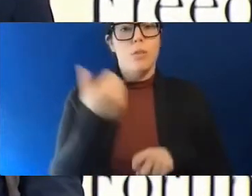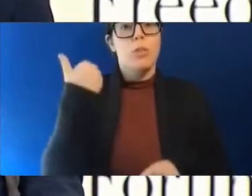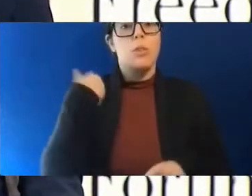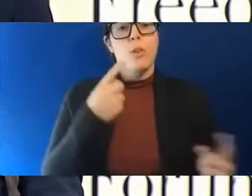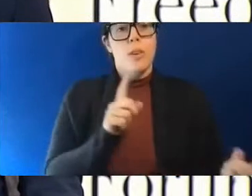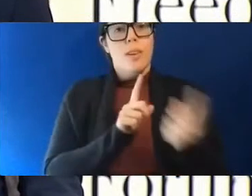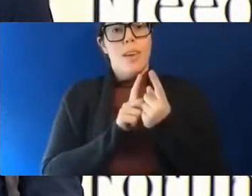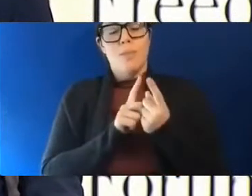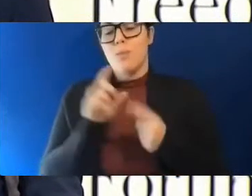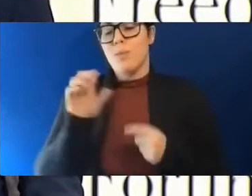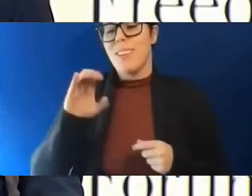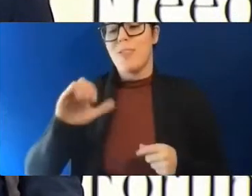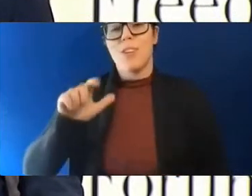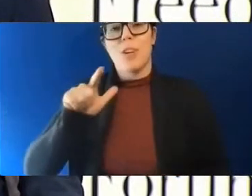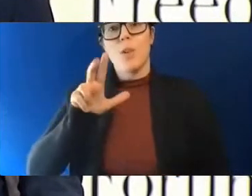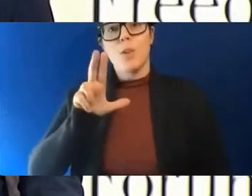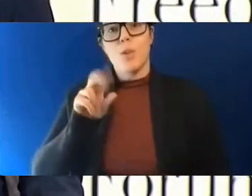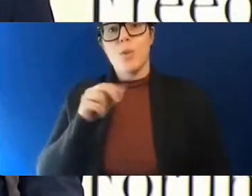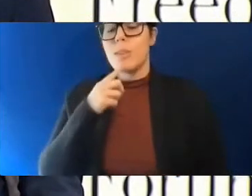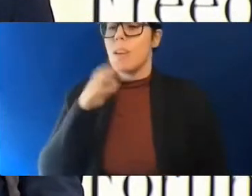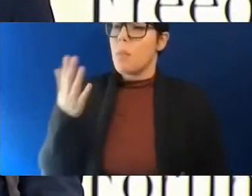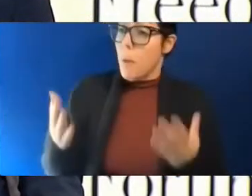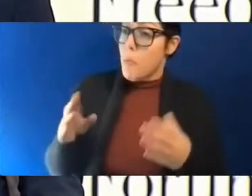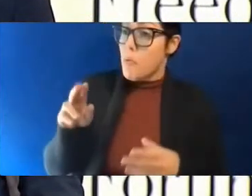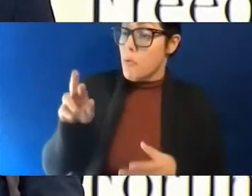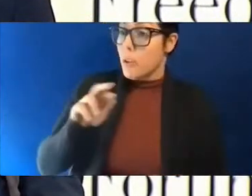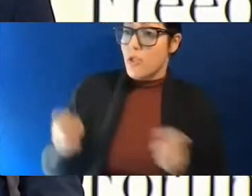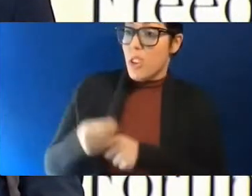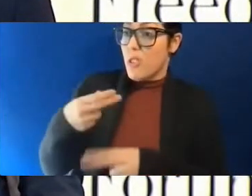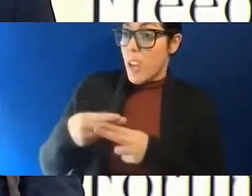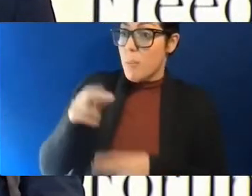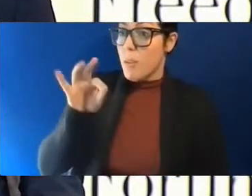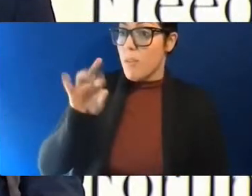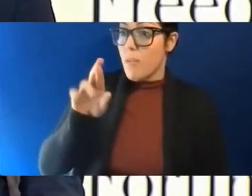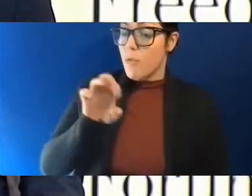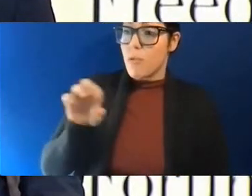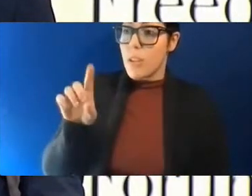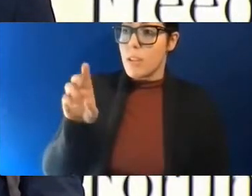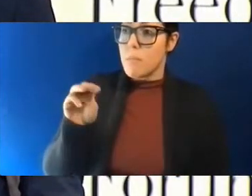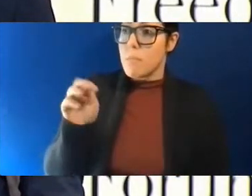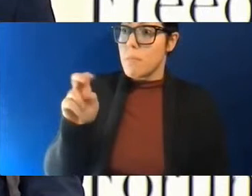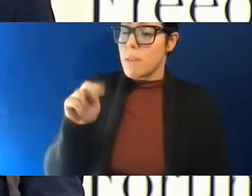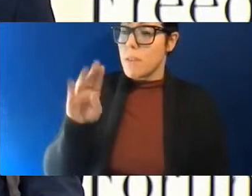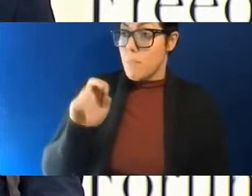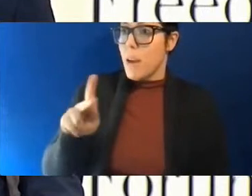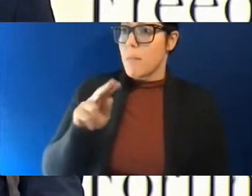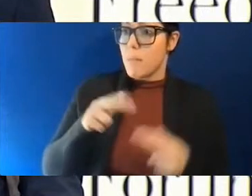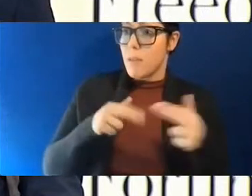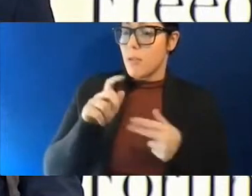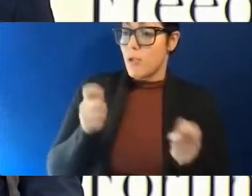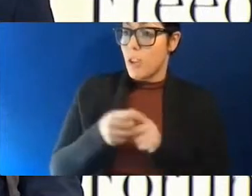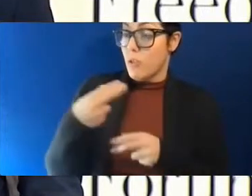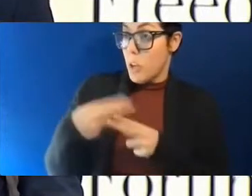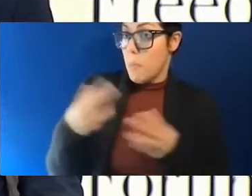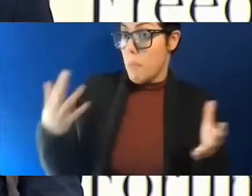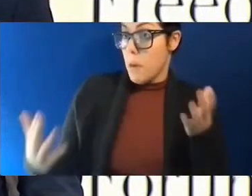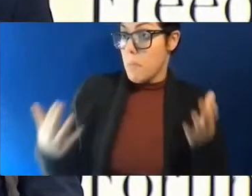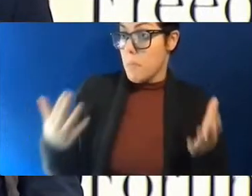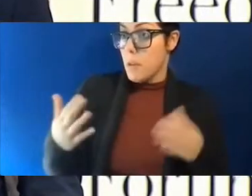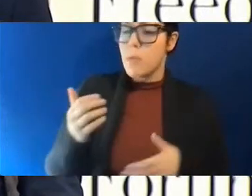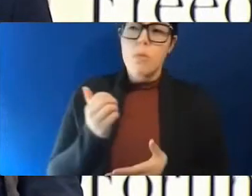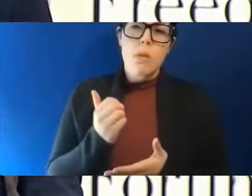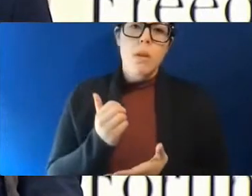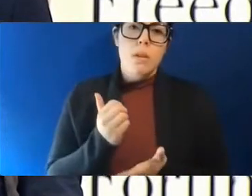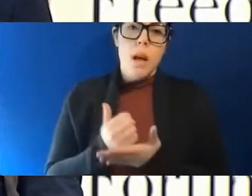Lou and proposed renaming the Freedman's Bank building to help us